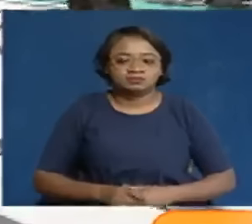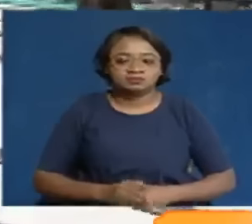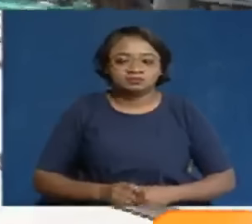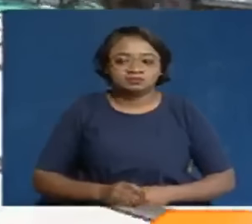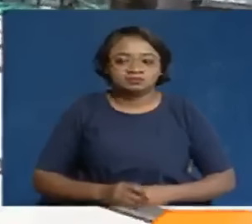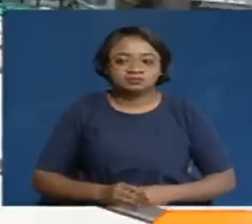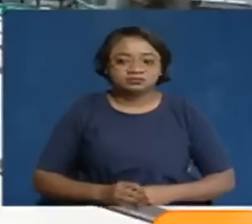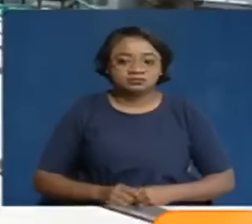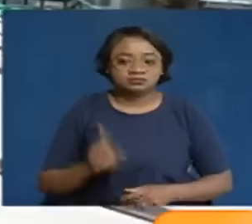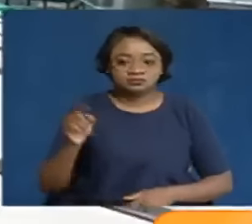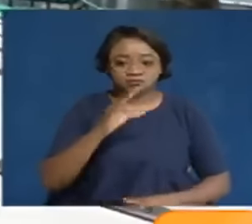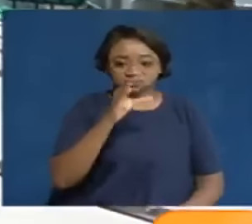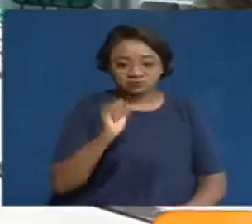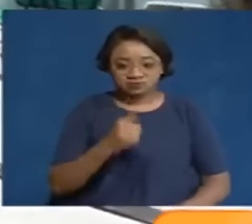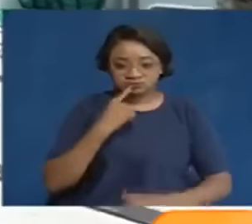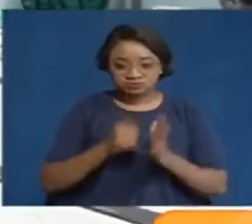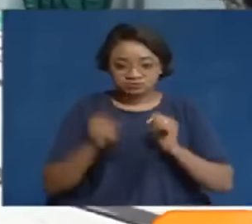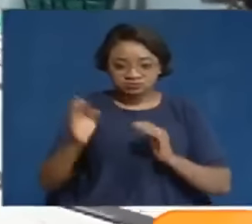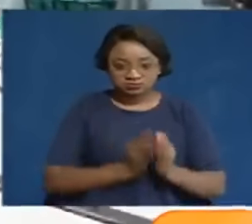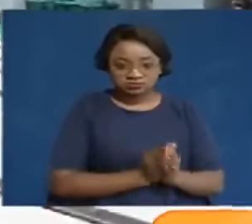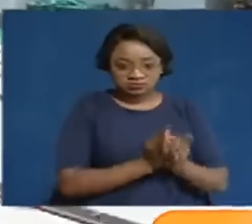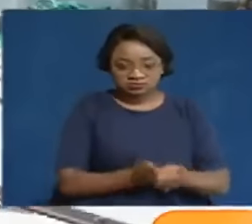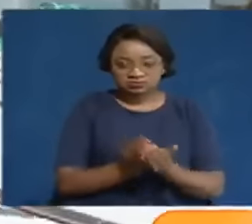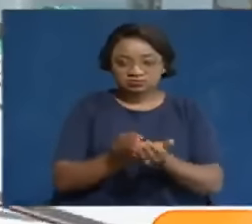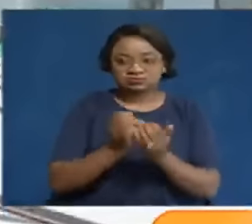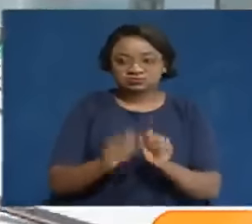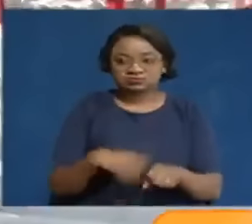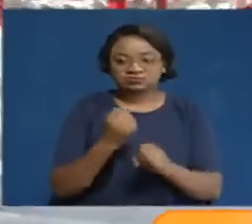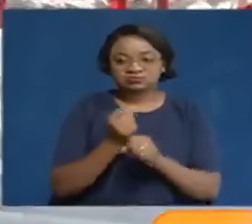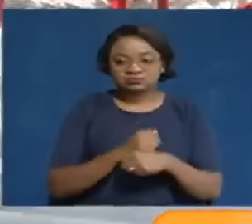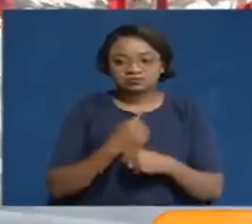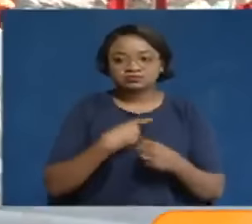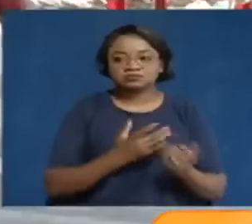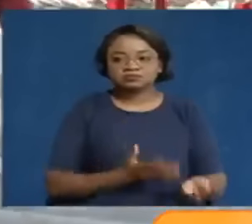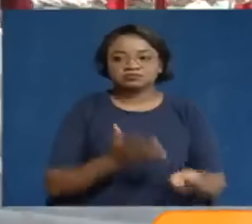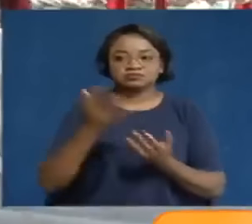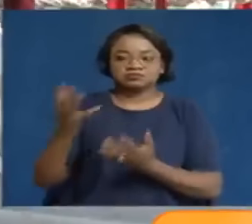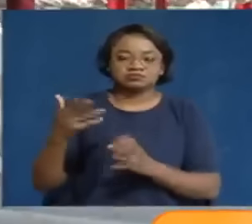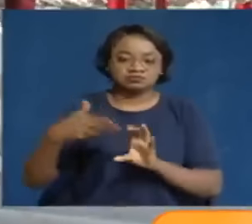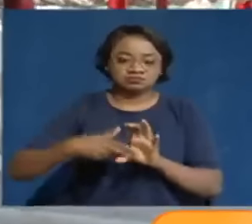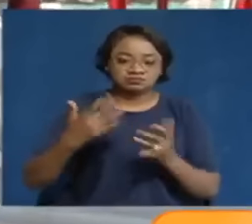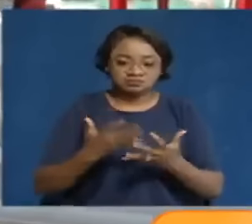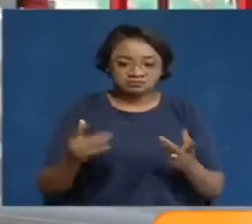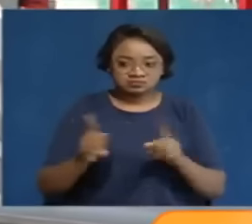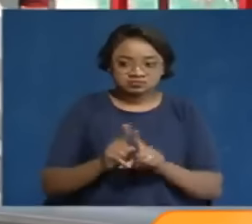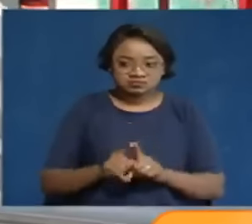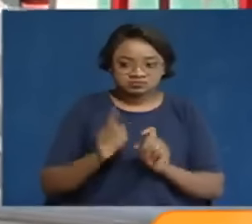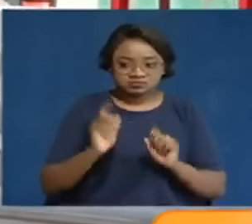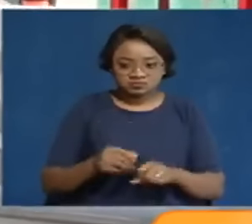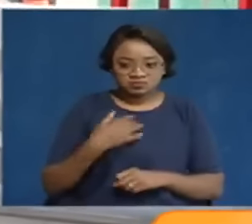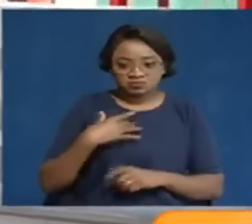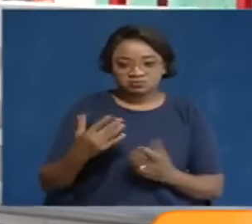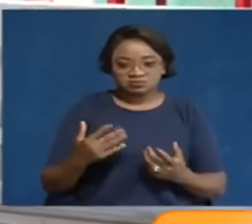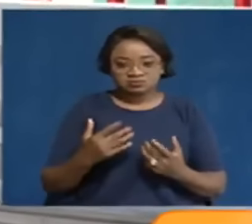the ship, which has been designed to not only transport petroleum products, but also dry cargo with a loading capacity of